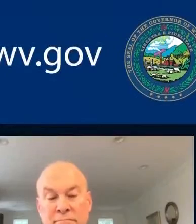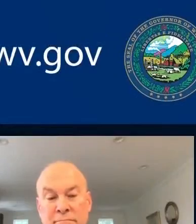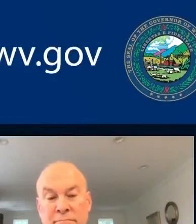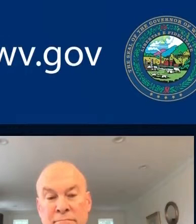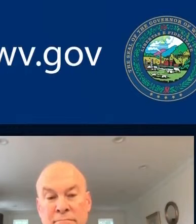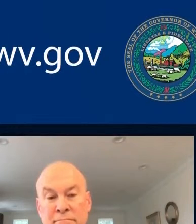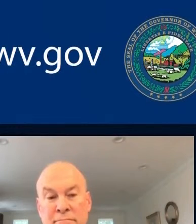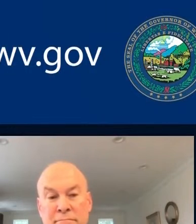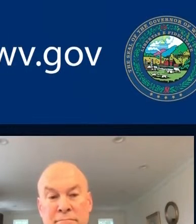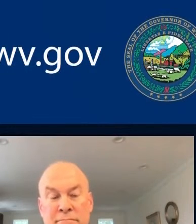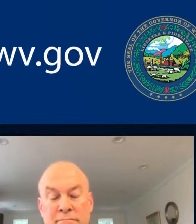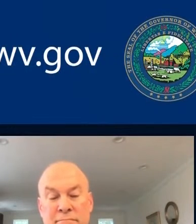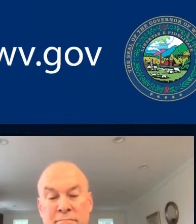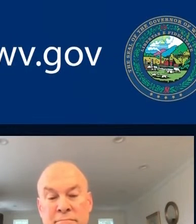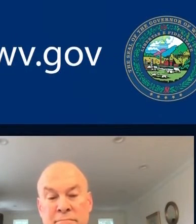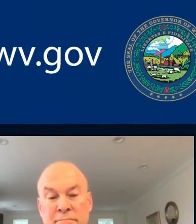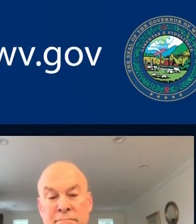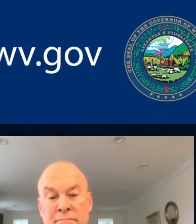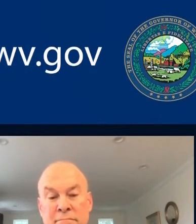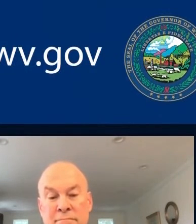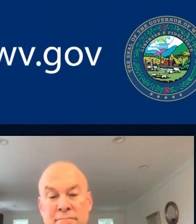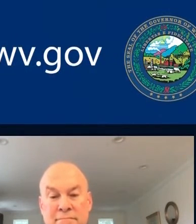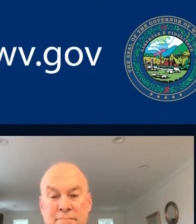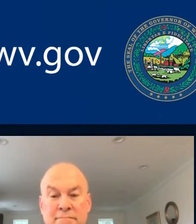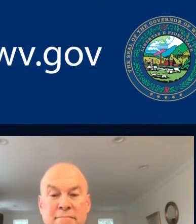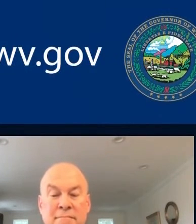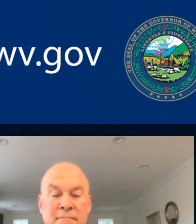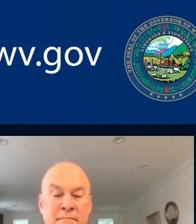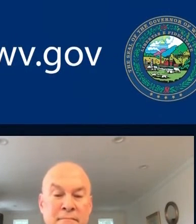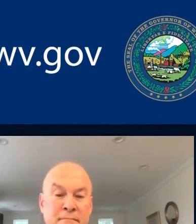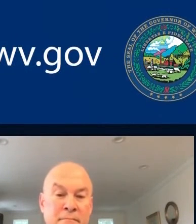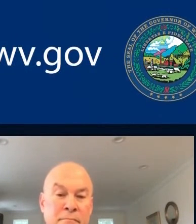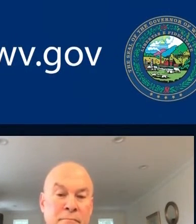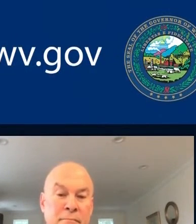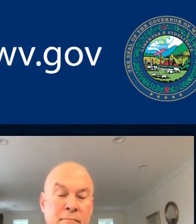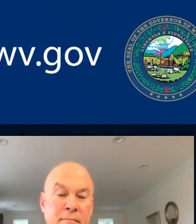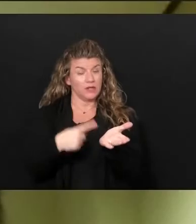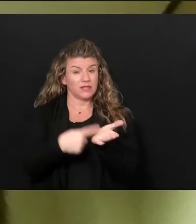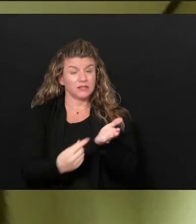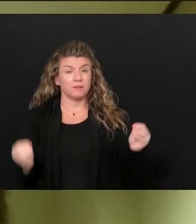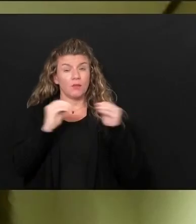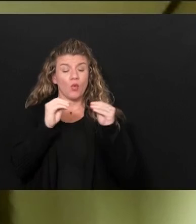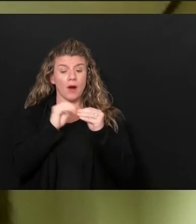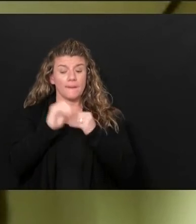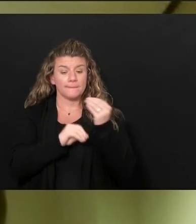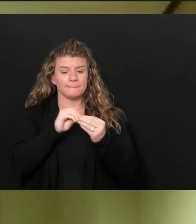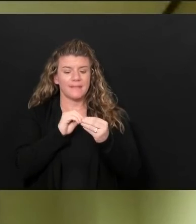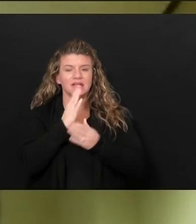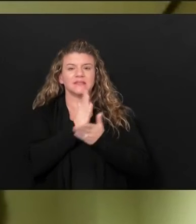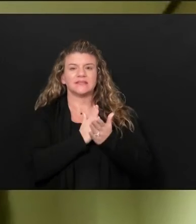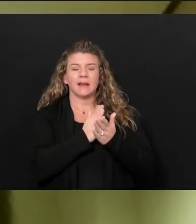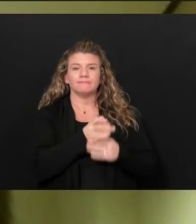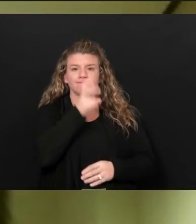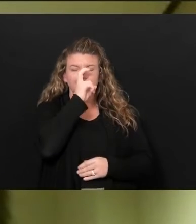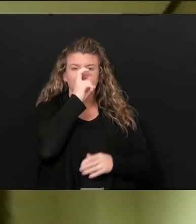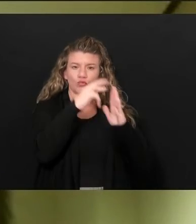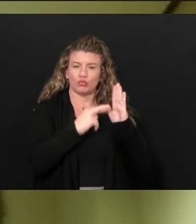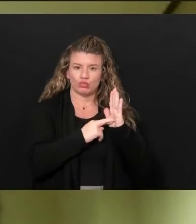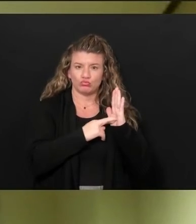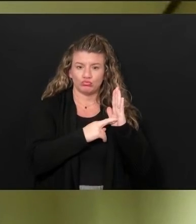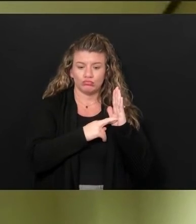Charleston Gazette-Mail. Hello, everyone. Could we discuss a little bit some of the more stringent